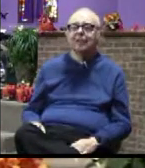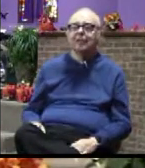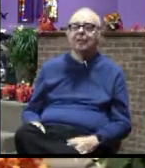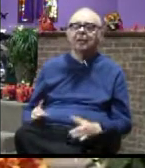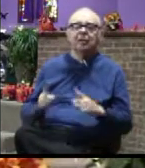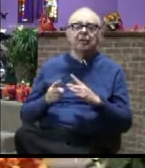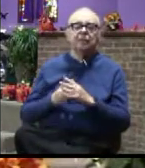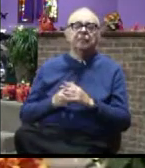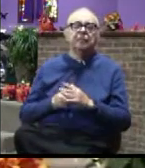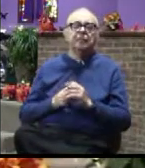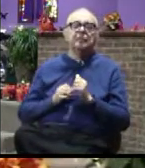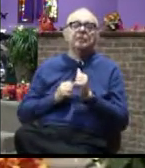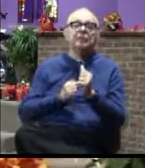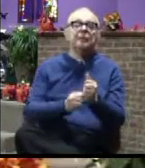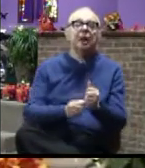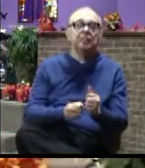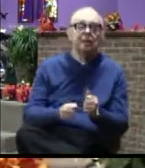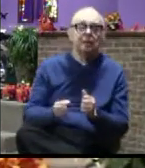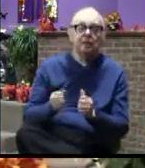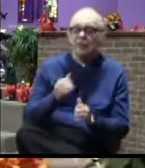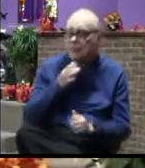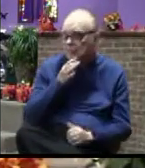And you started pursuing her.